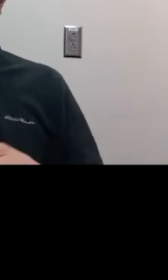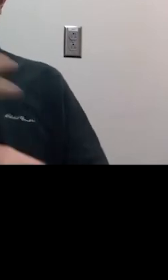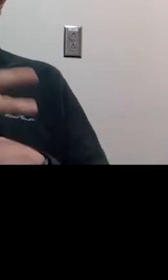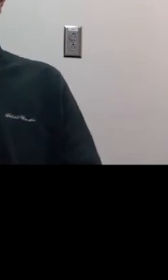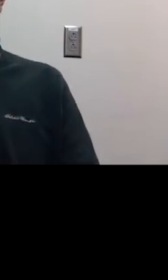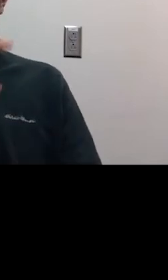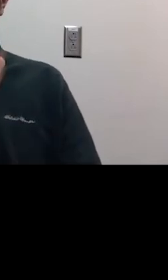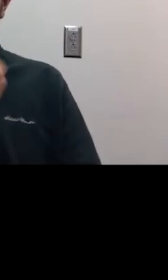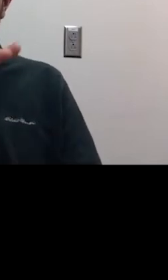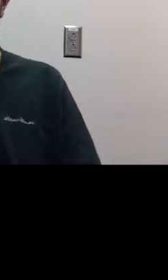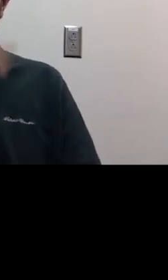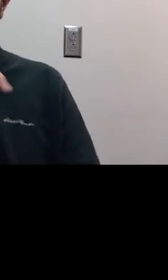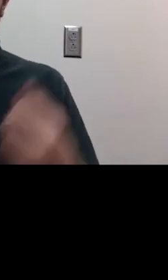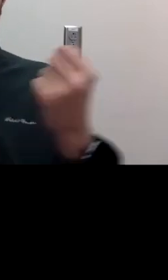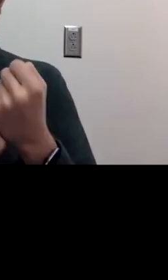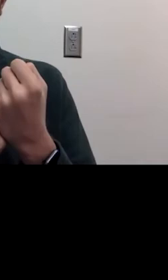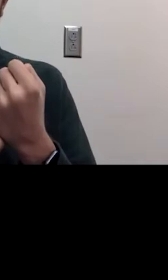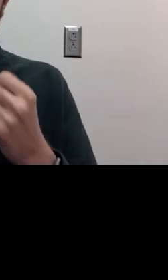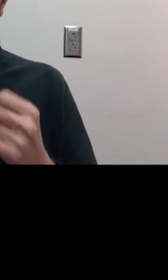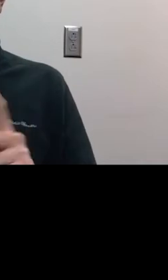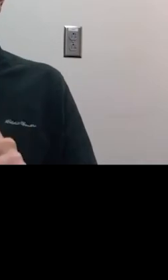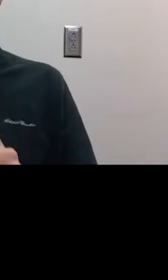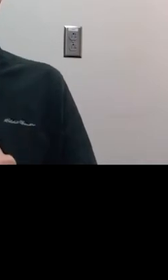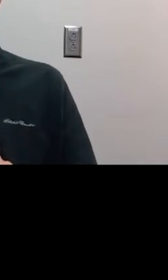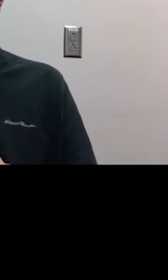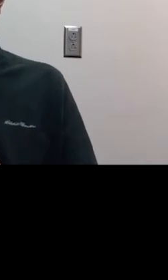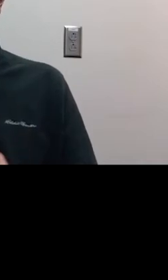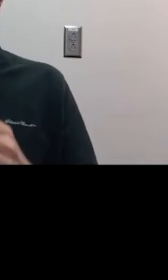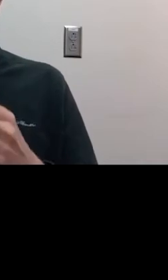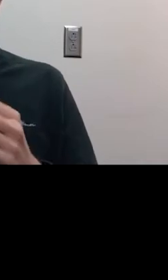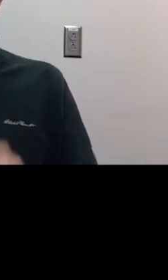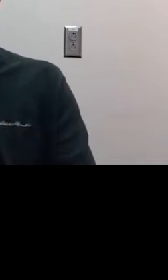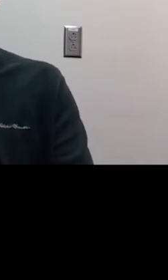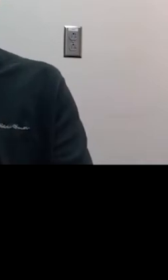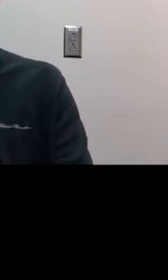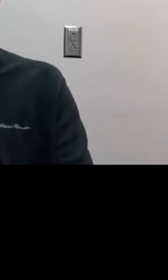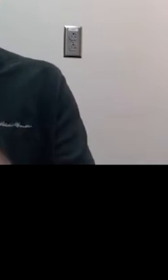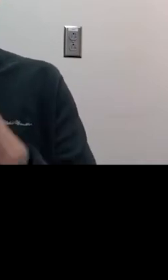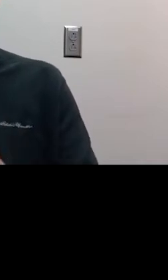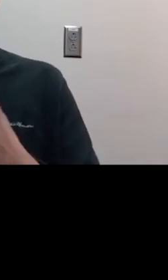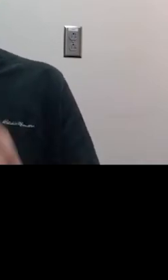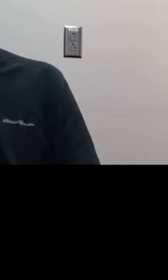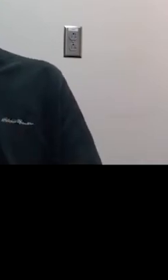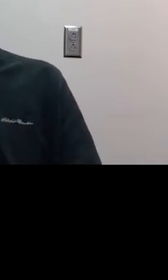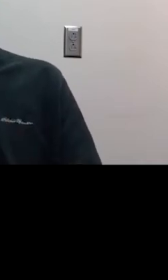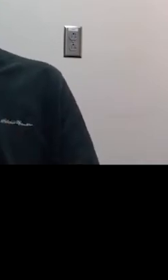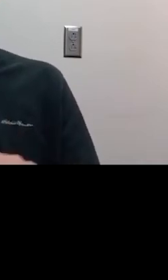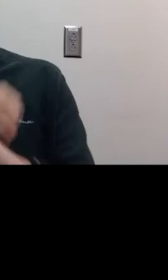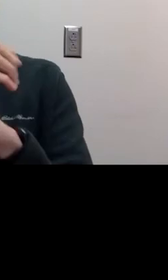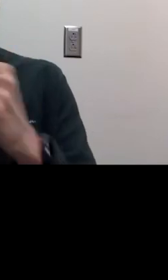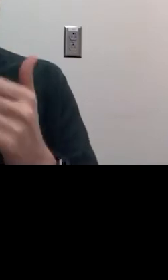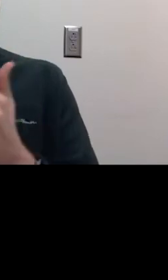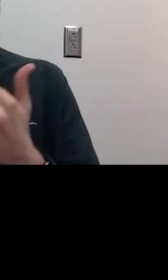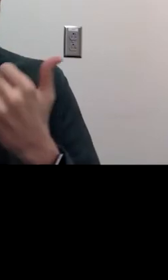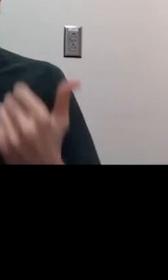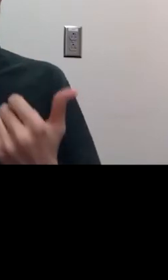and intervention upstream for community-wide public health risks related to the climate crisis as a social condition with its current and